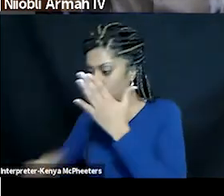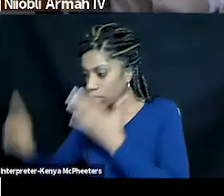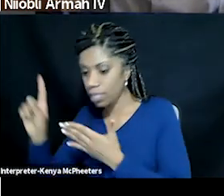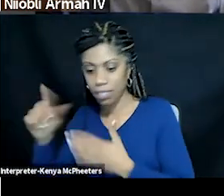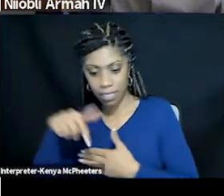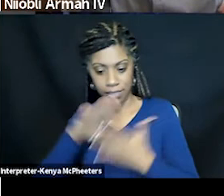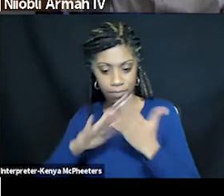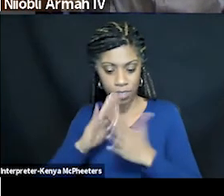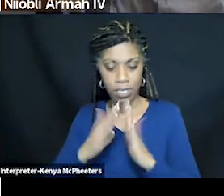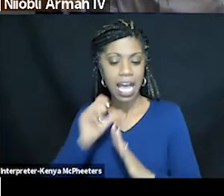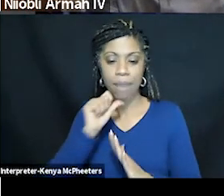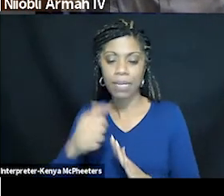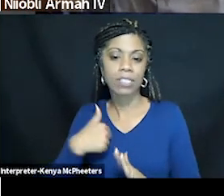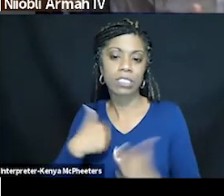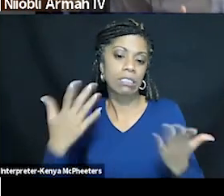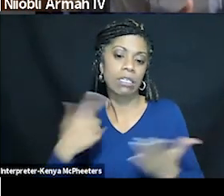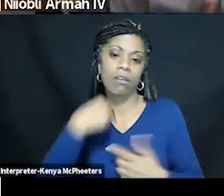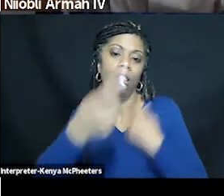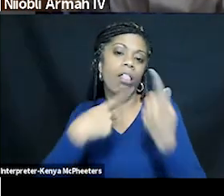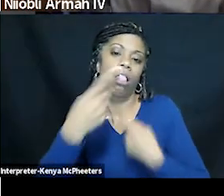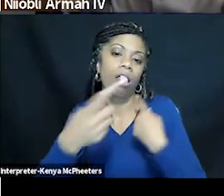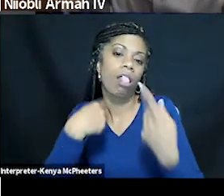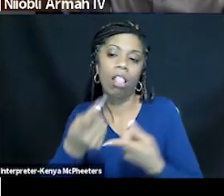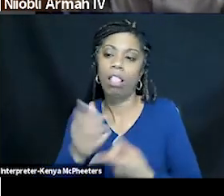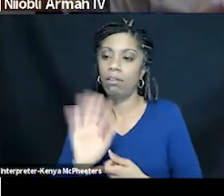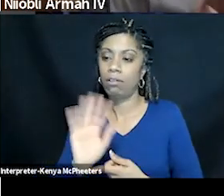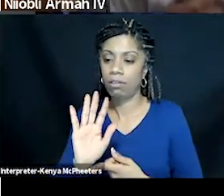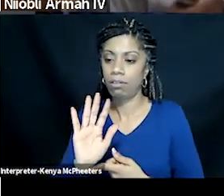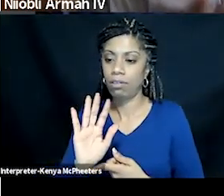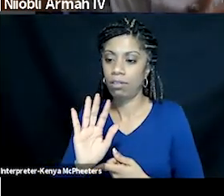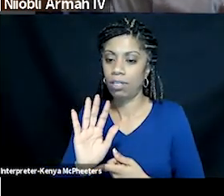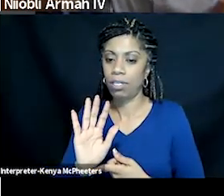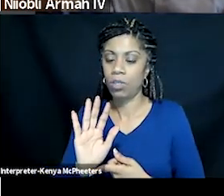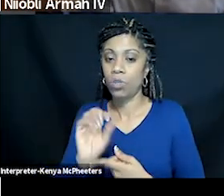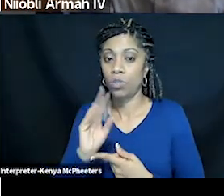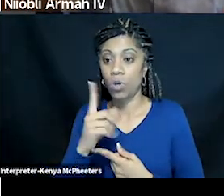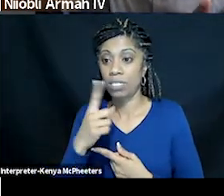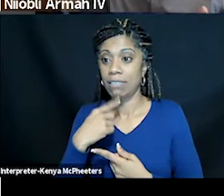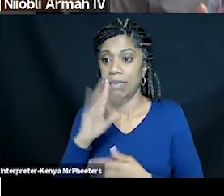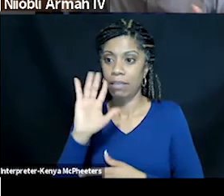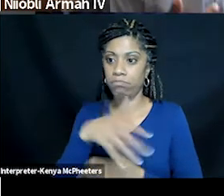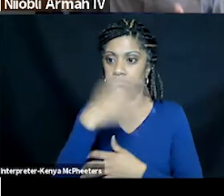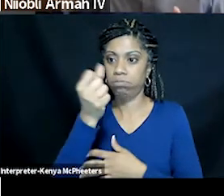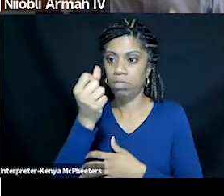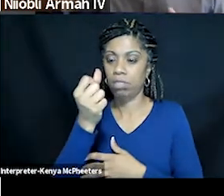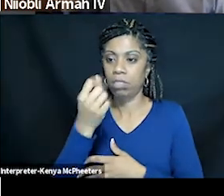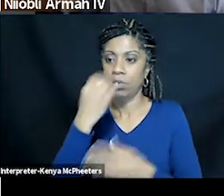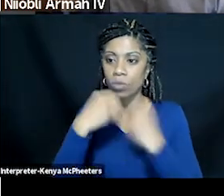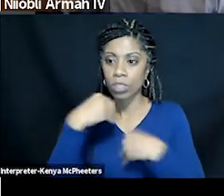in the community didn't make it a low-income community. They didn't take away the grocery stores. That's the result of public policy. So we have to